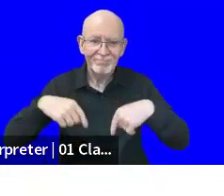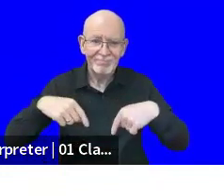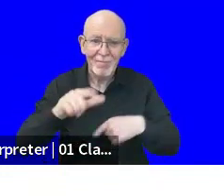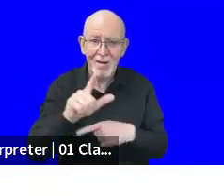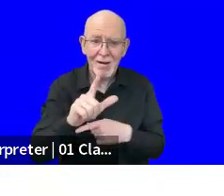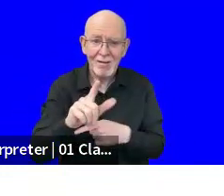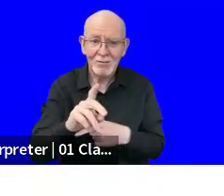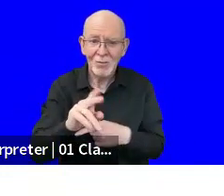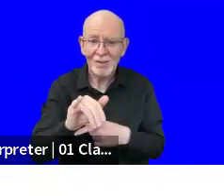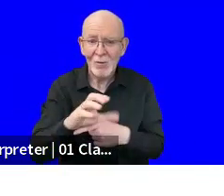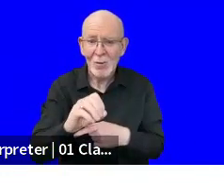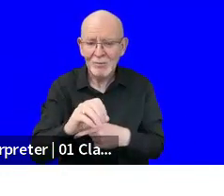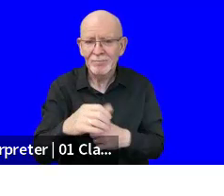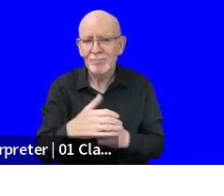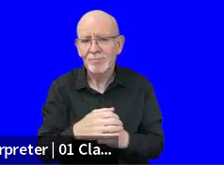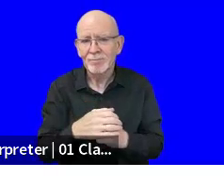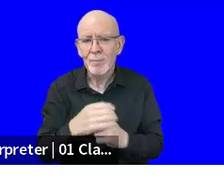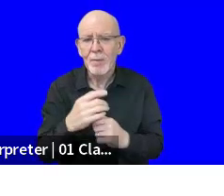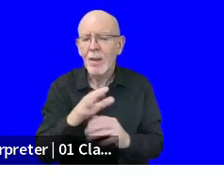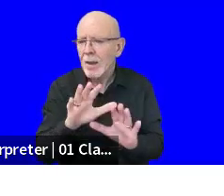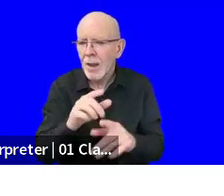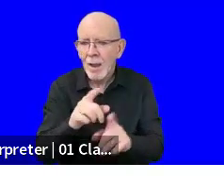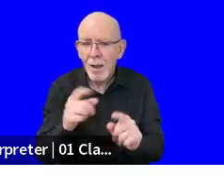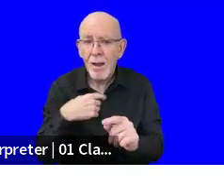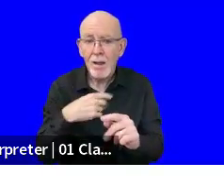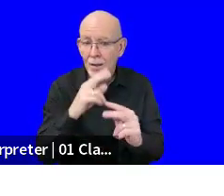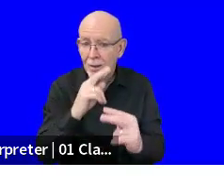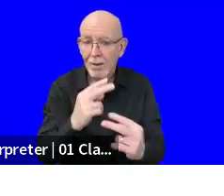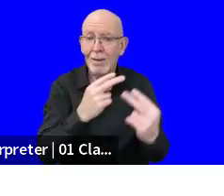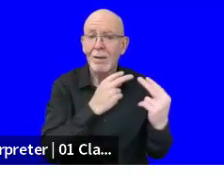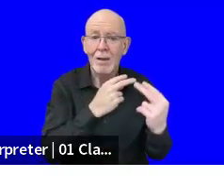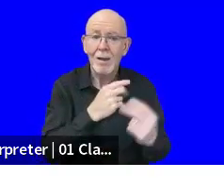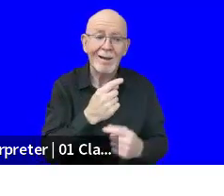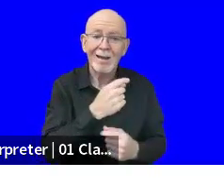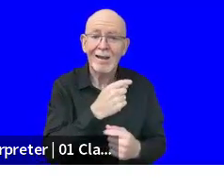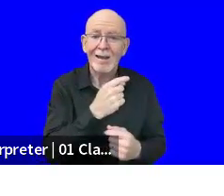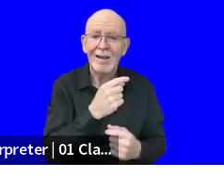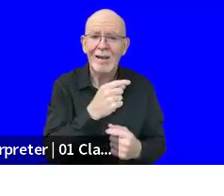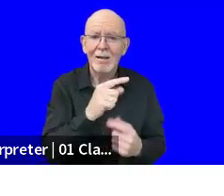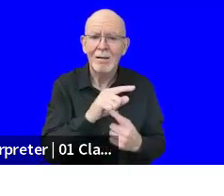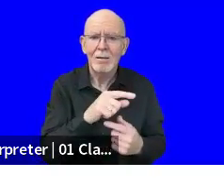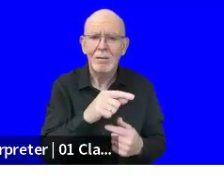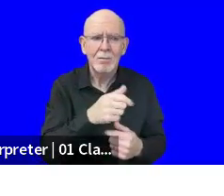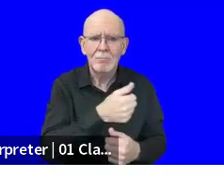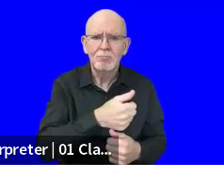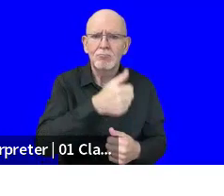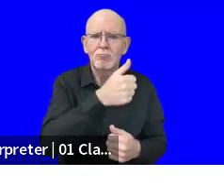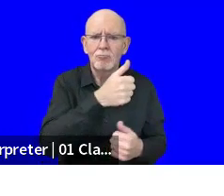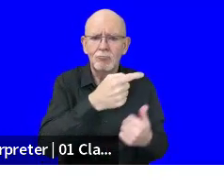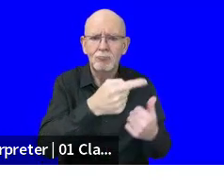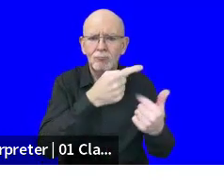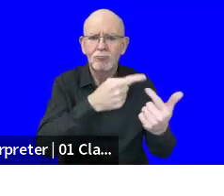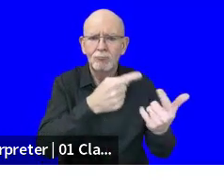from an assessment of disability-related cost, we find four main elements. So the mapping